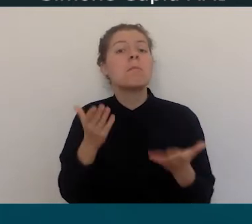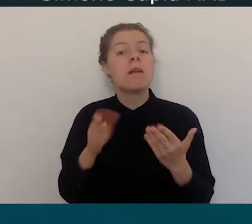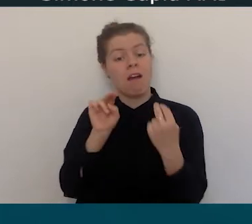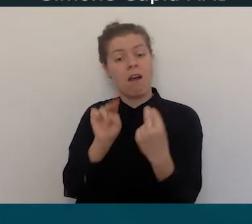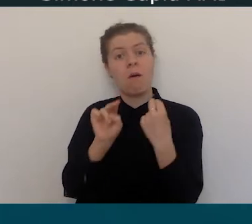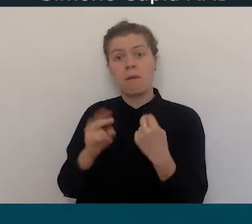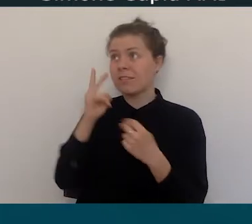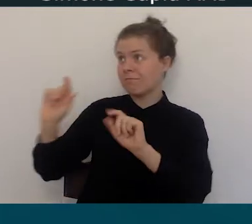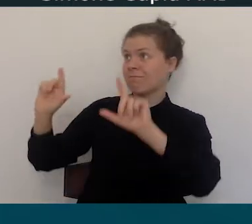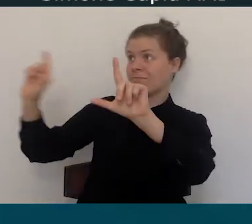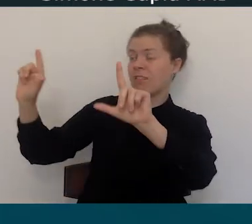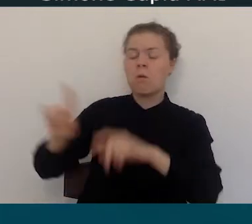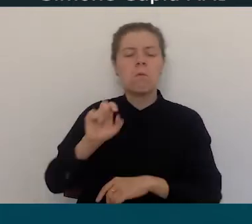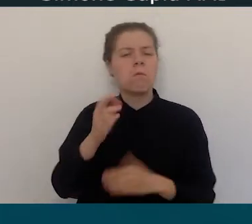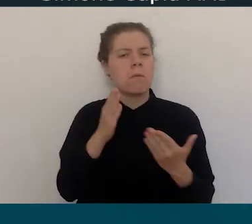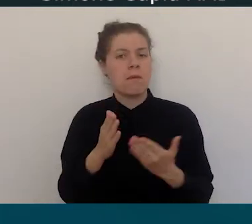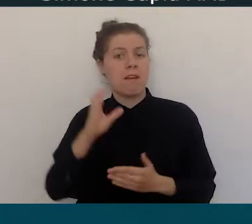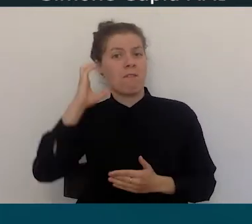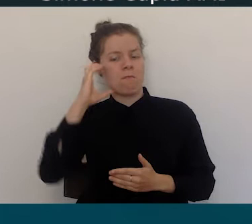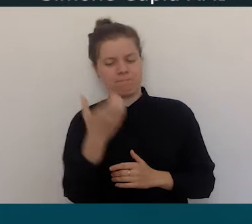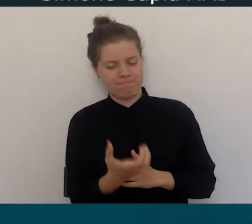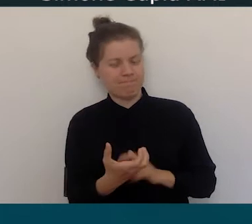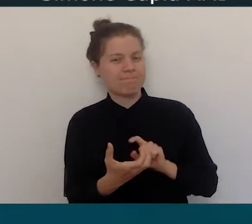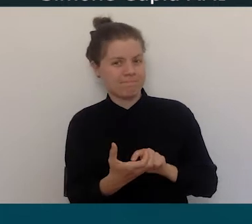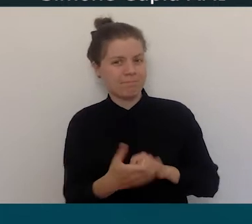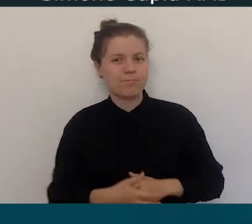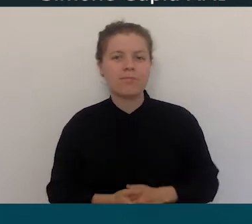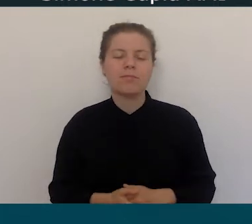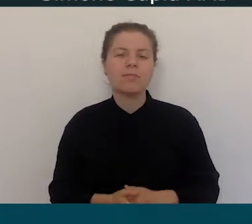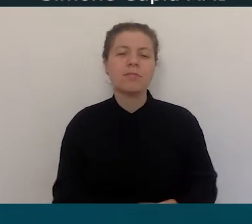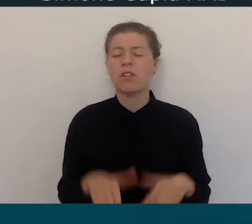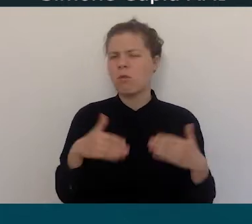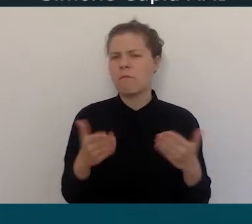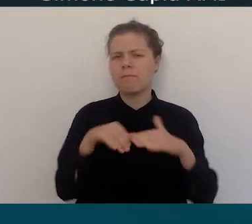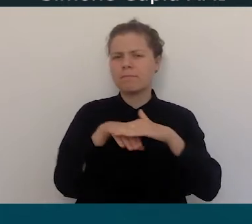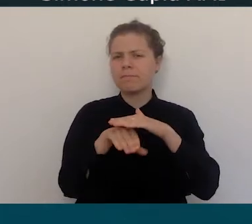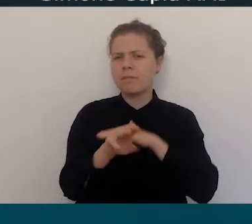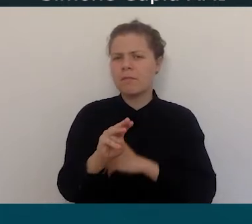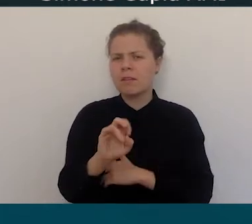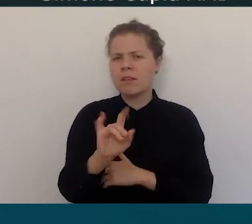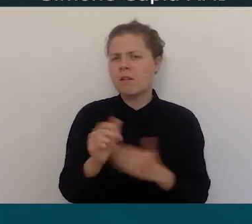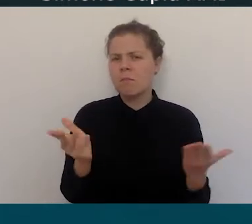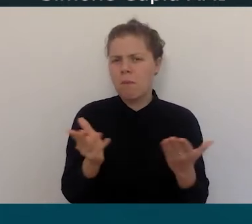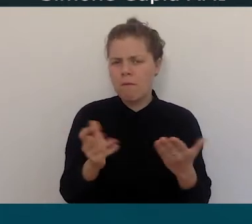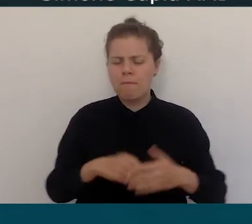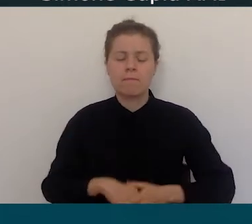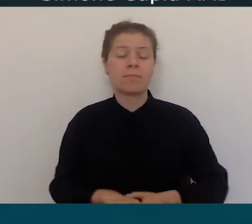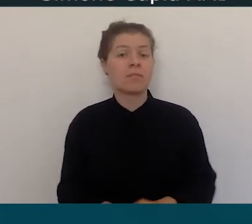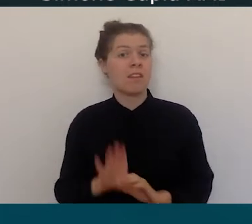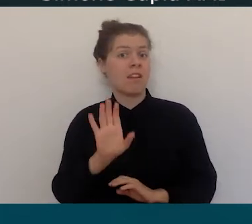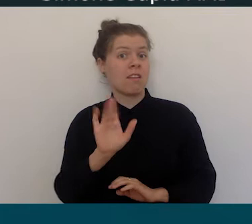phone in your hand. Let's talk about what accessible media actually is. Accessible media